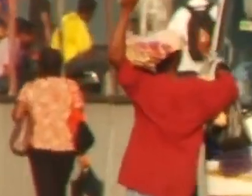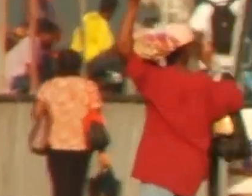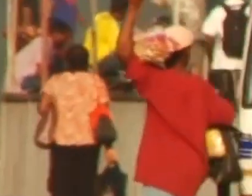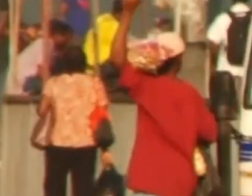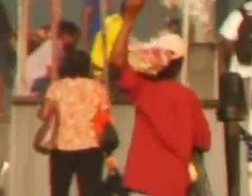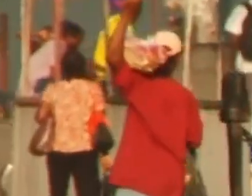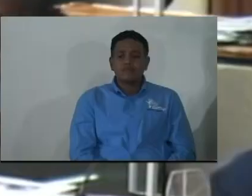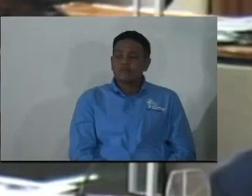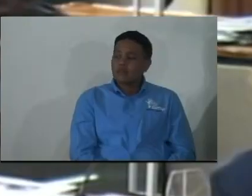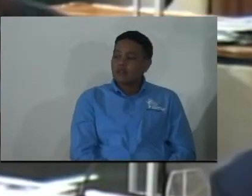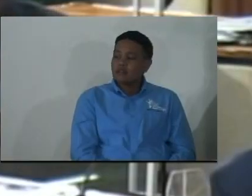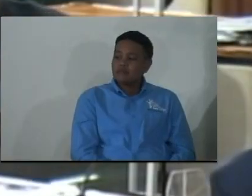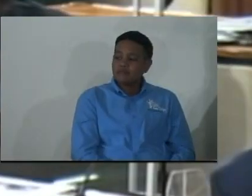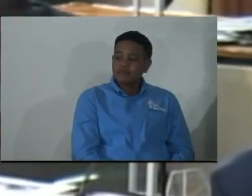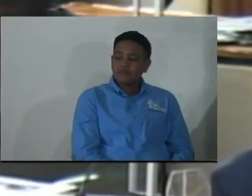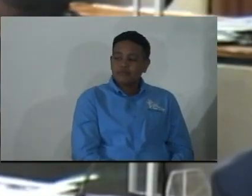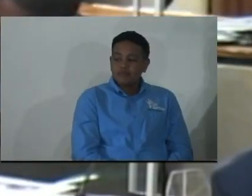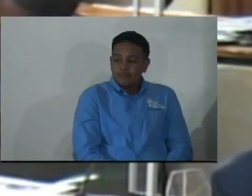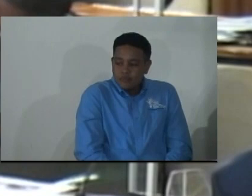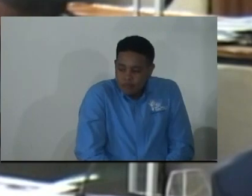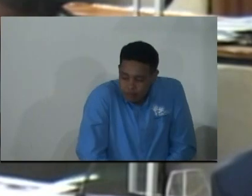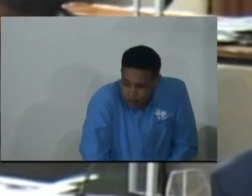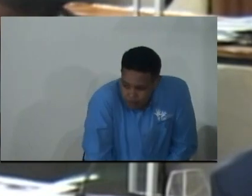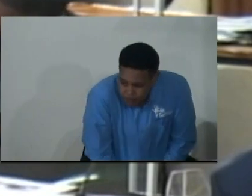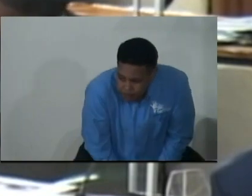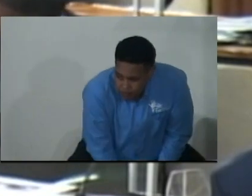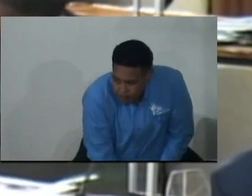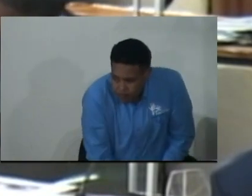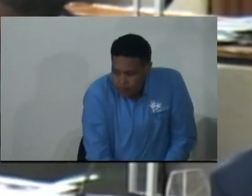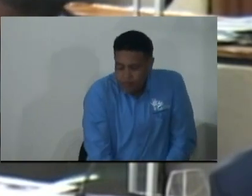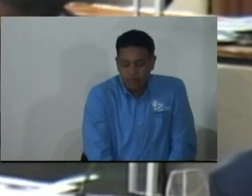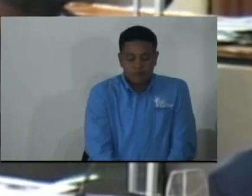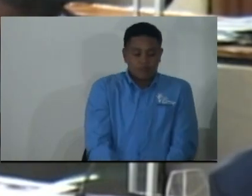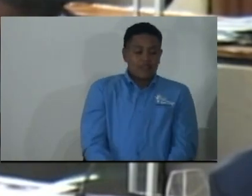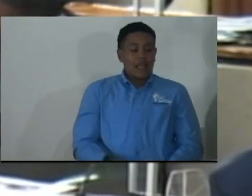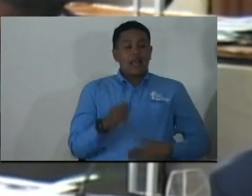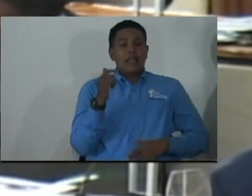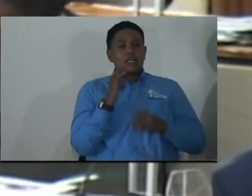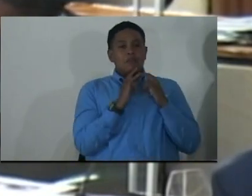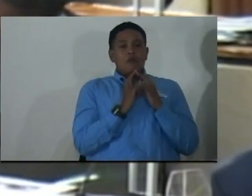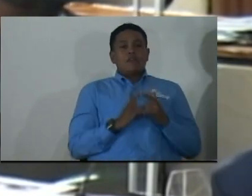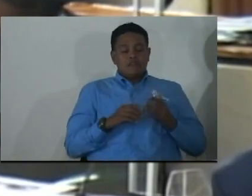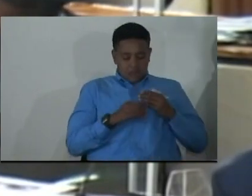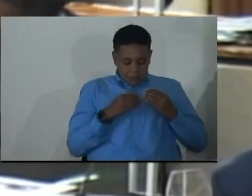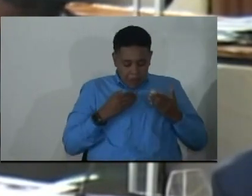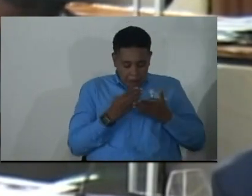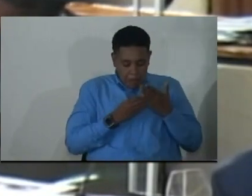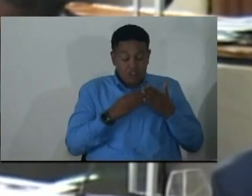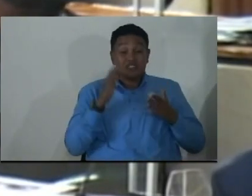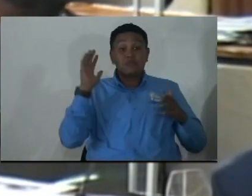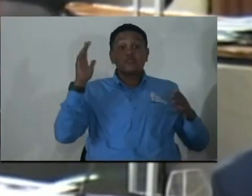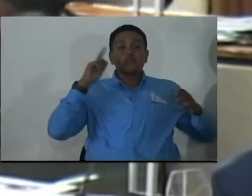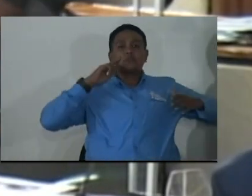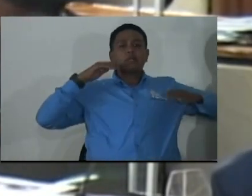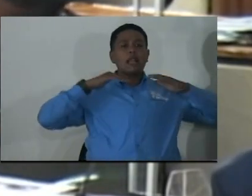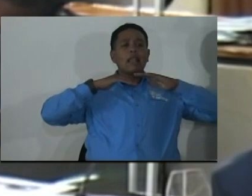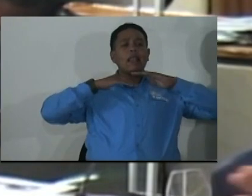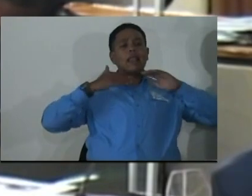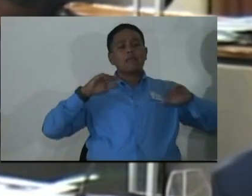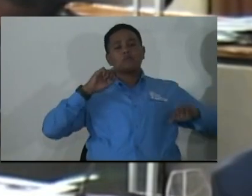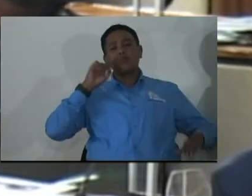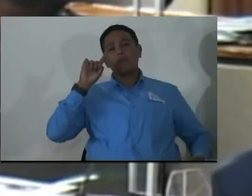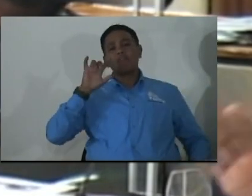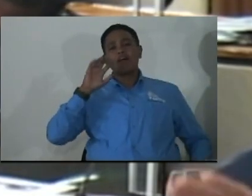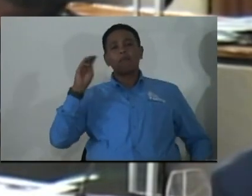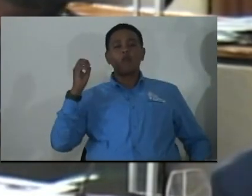the incentive. In my budget presentation, we had said we would limit it to those with income 1.5 million or less. But that created